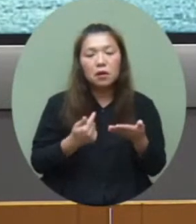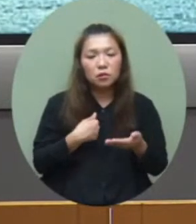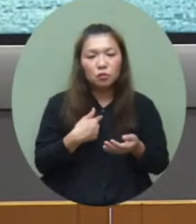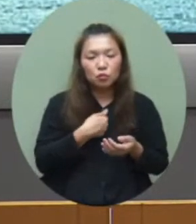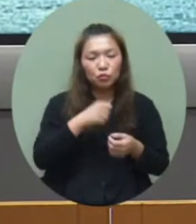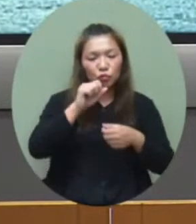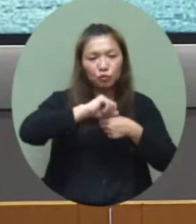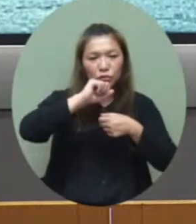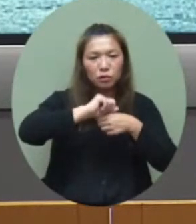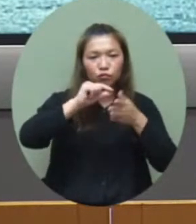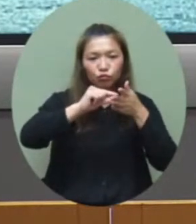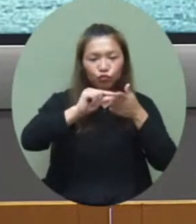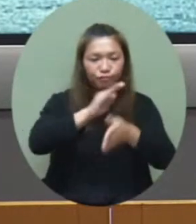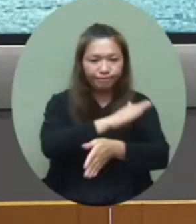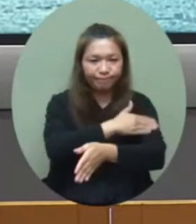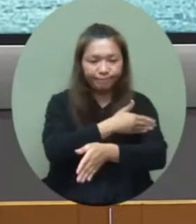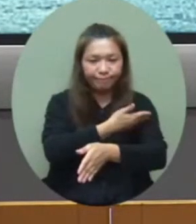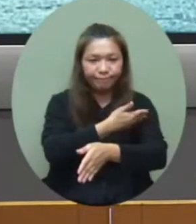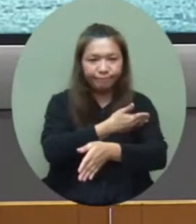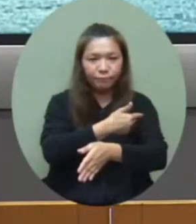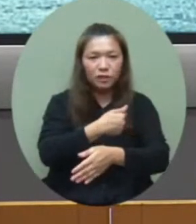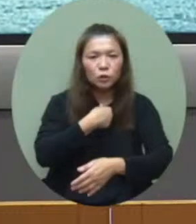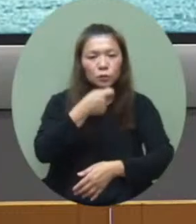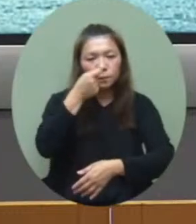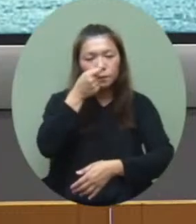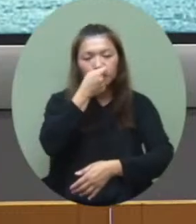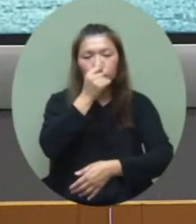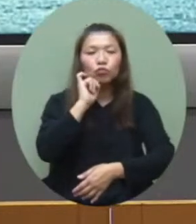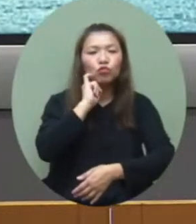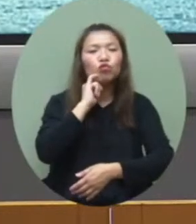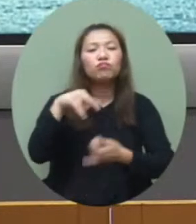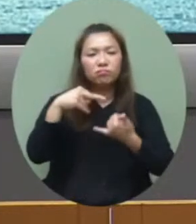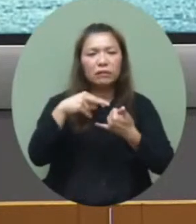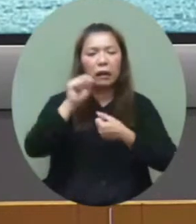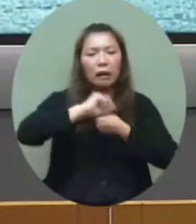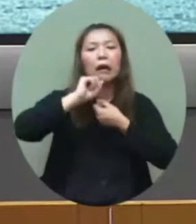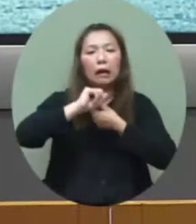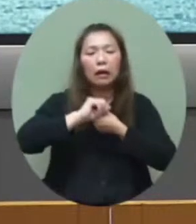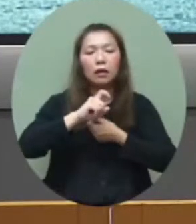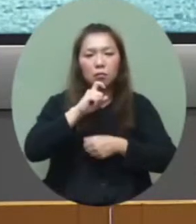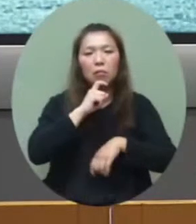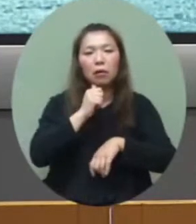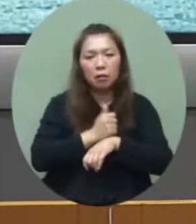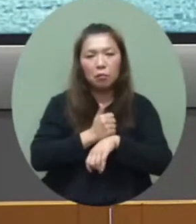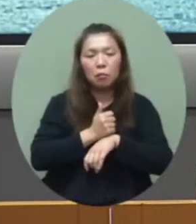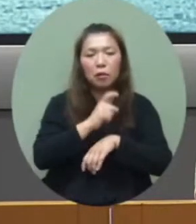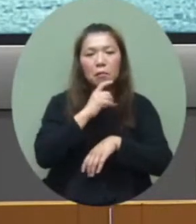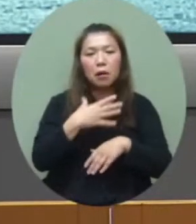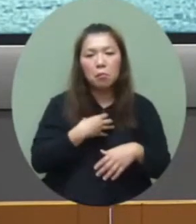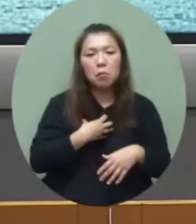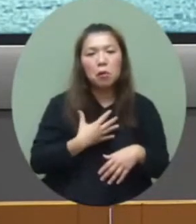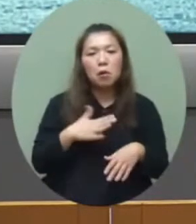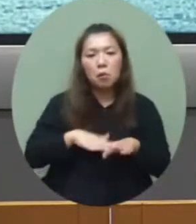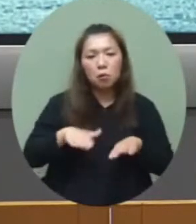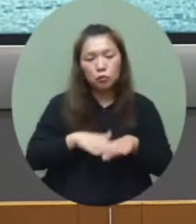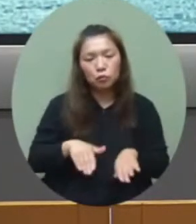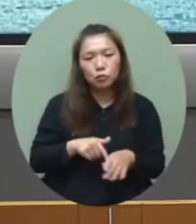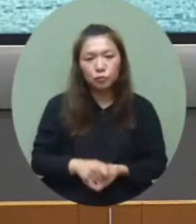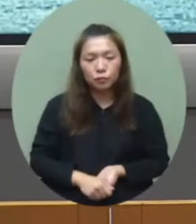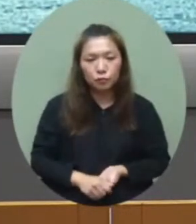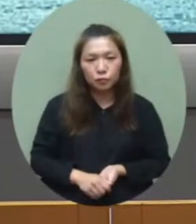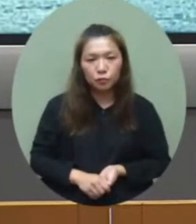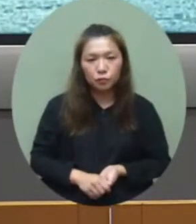not be too efficient. So there is a need to step up the PCR test for care home